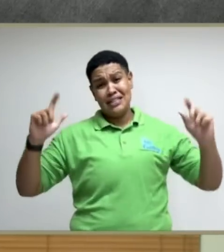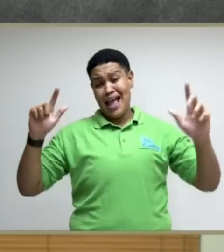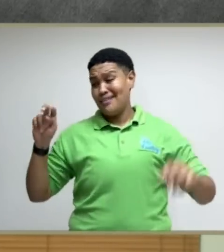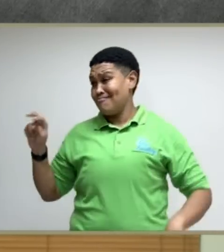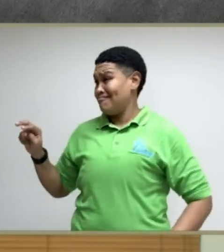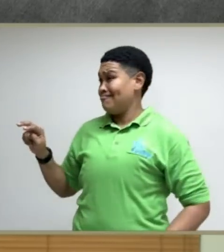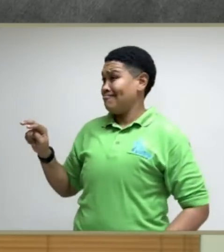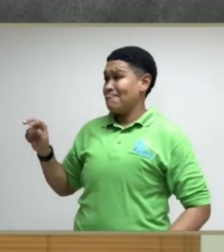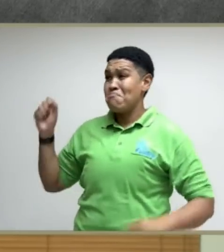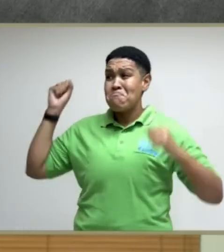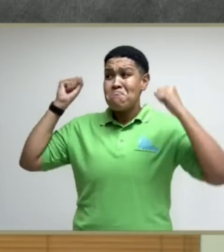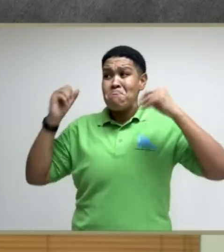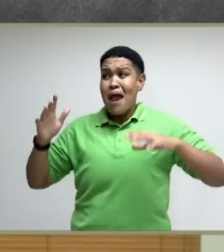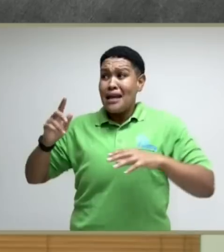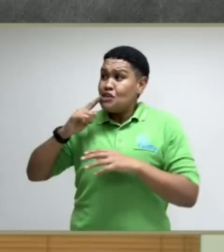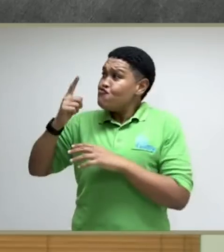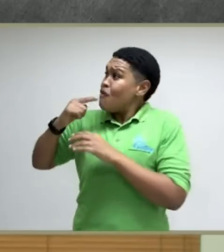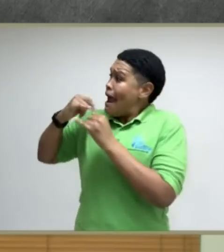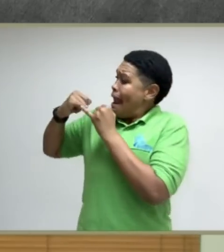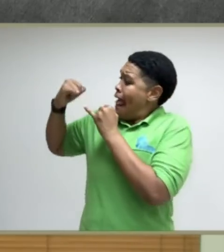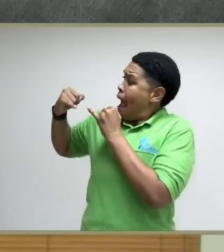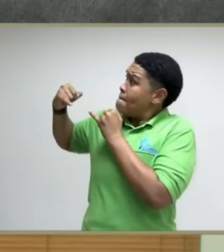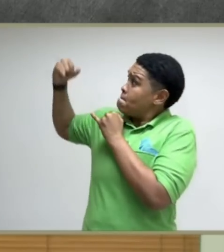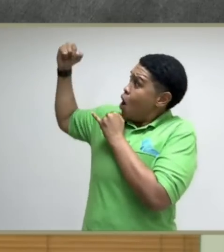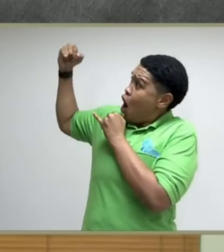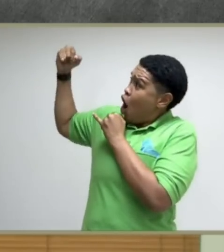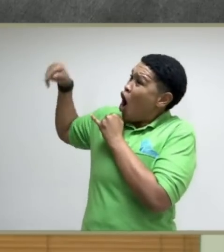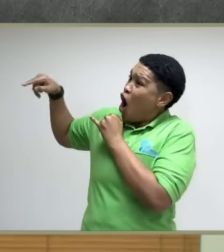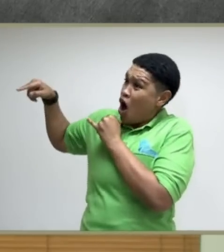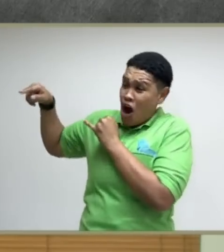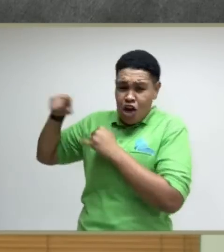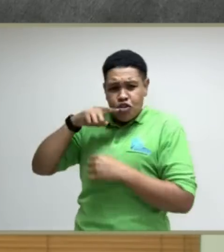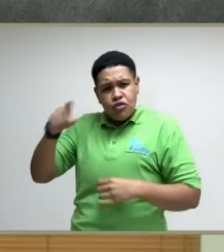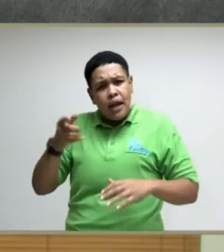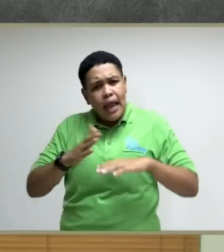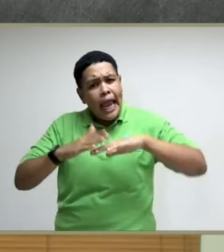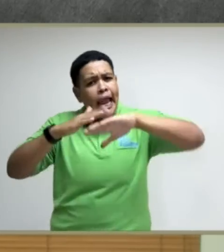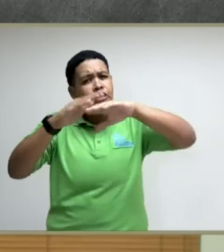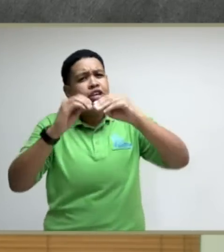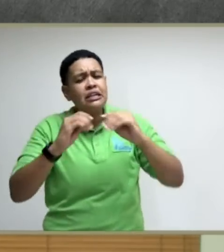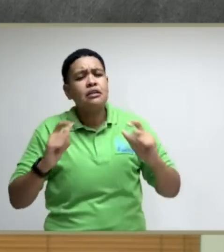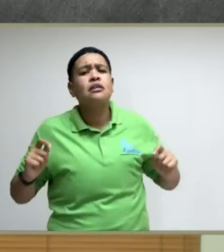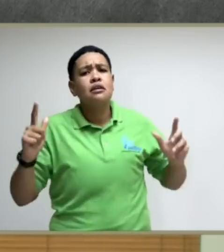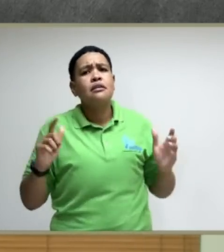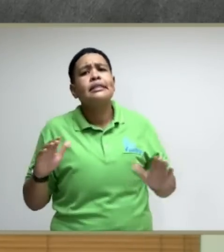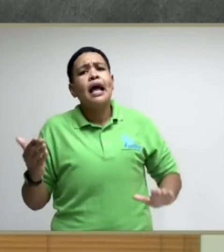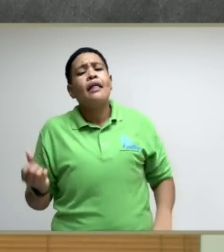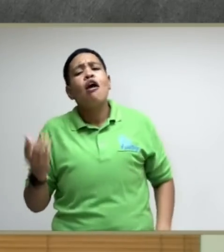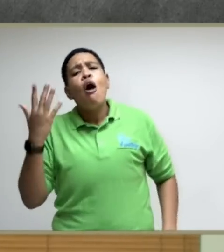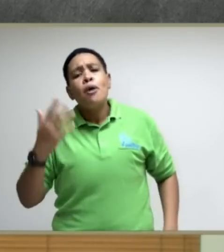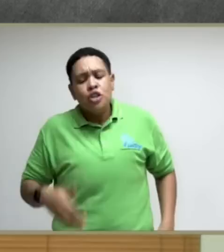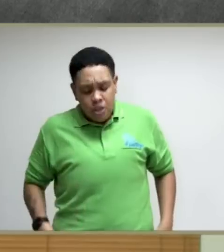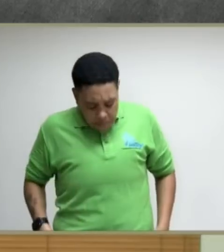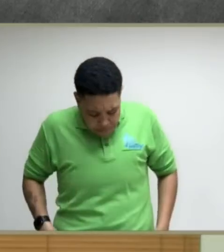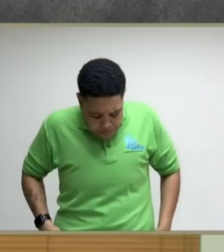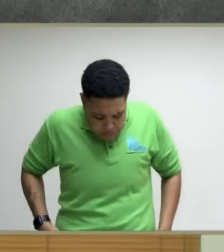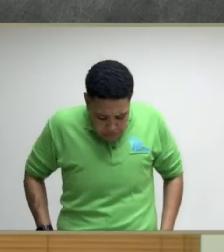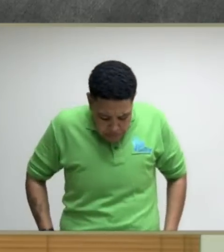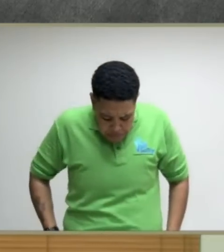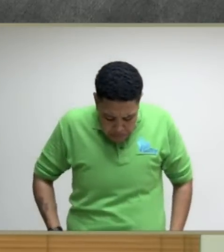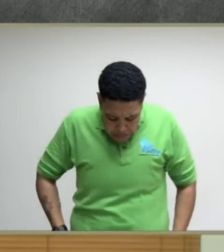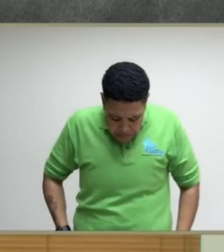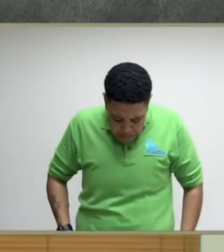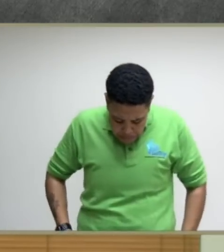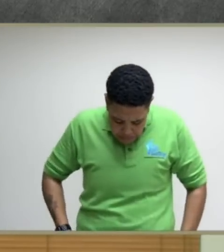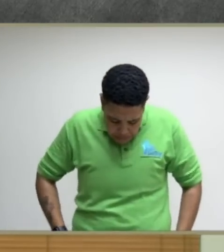very high peak in the red line, that there has been an increase in the number of deaths. So the